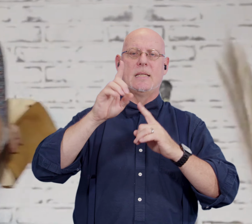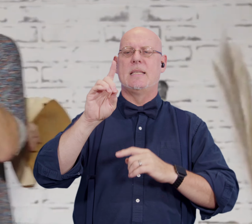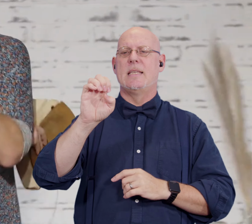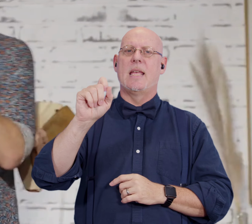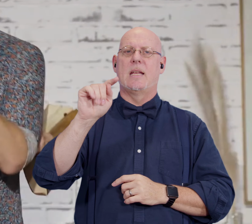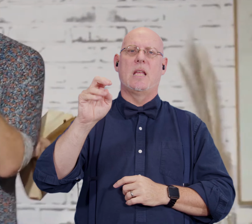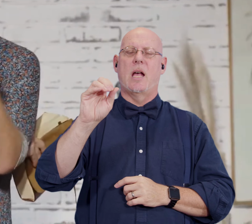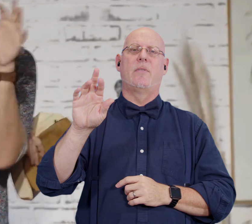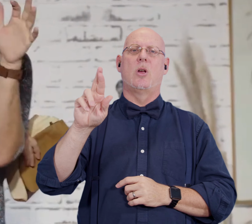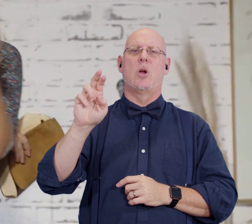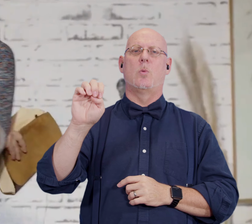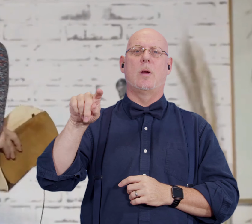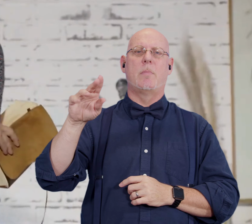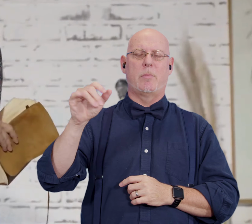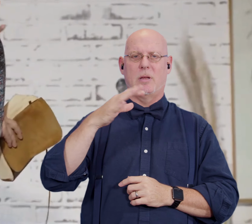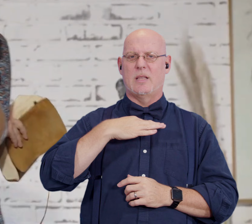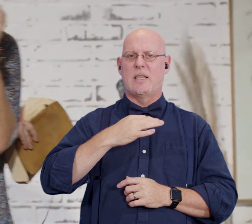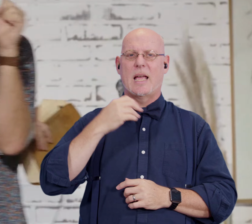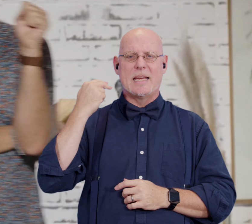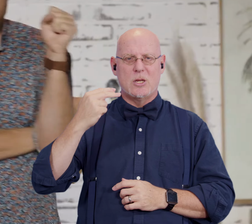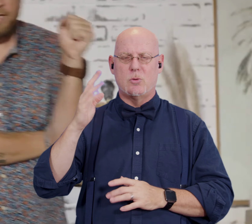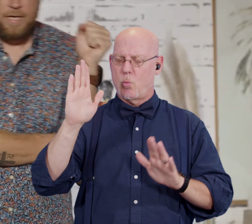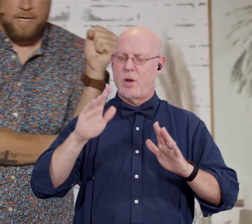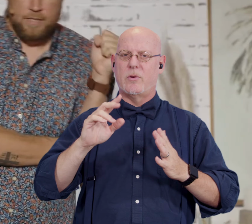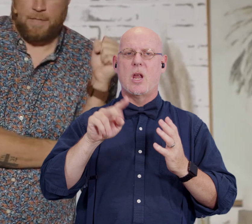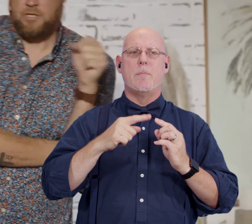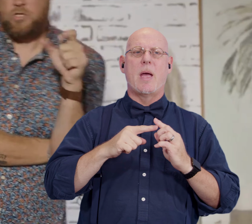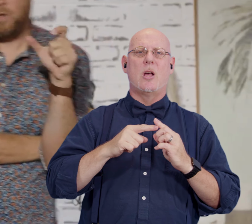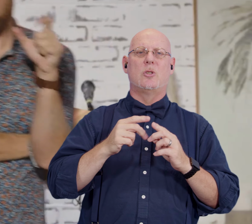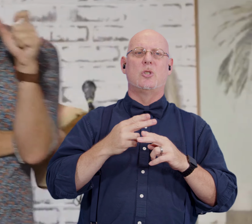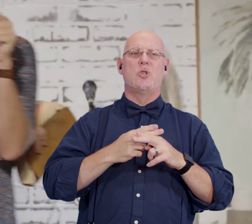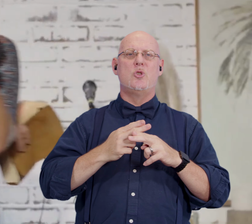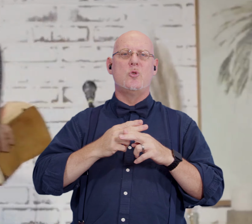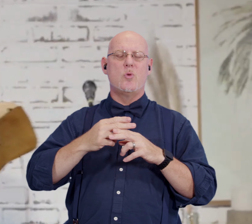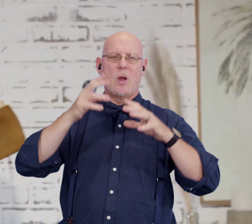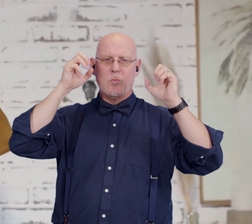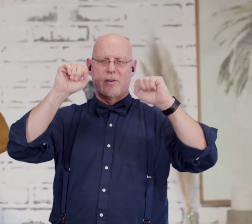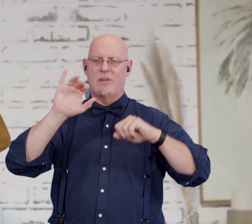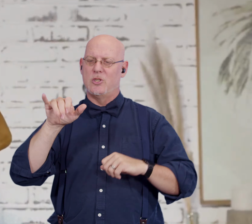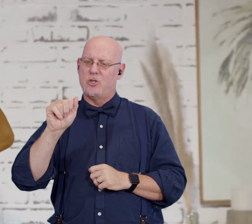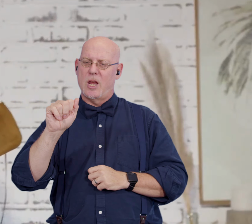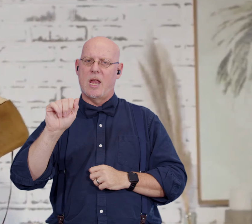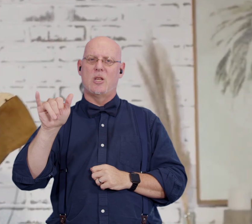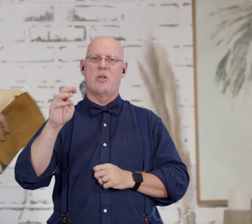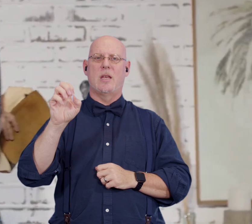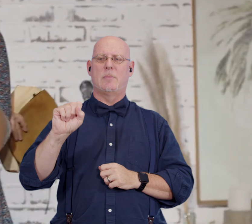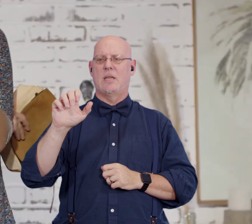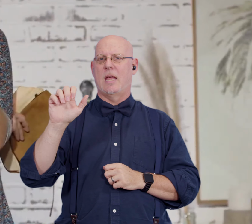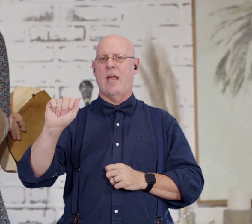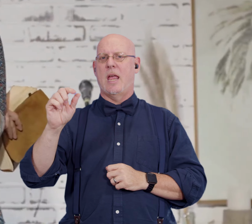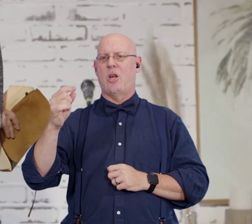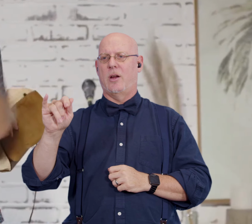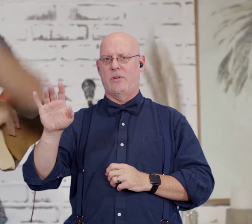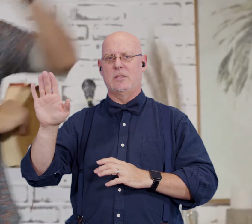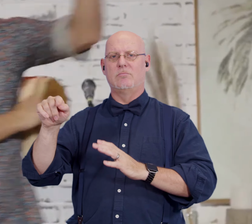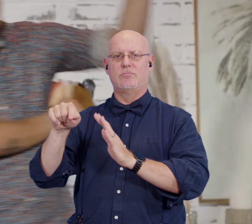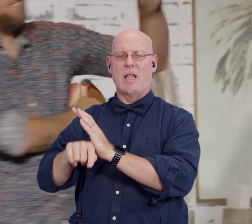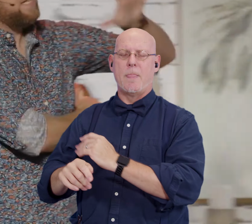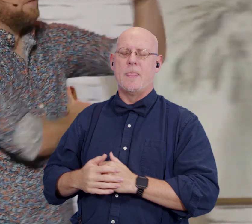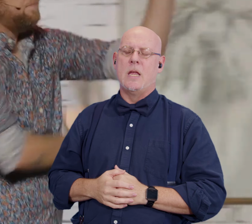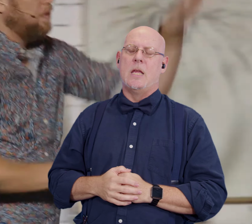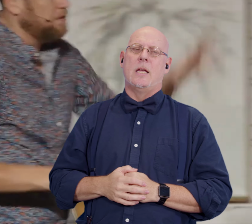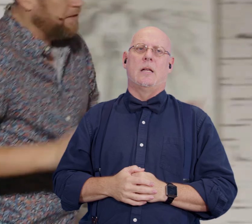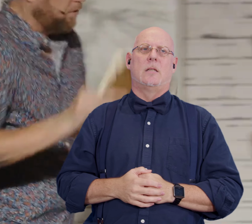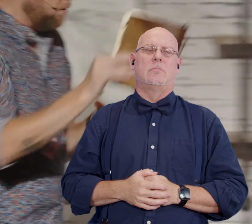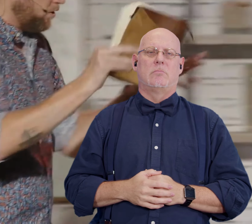Republic. If you like history, it's a phenomenal read. It's about the short presidency of James A. Garfield and his assassination. It